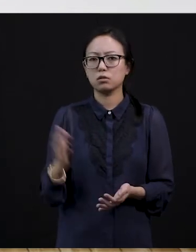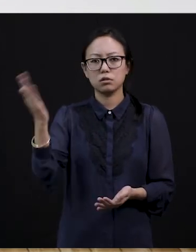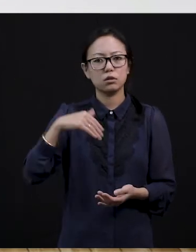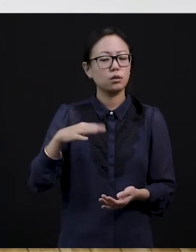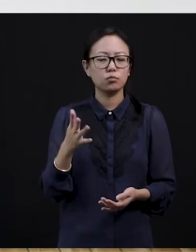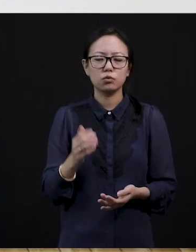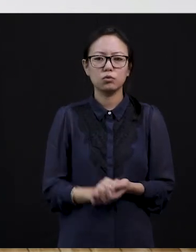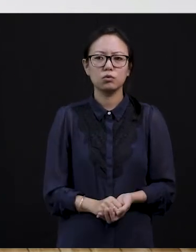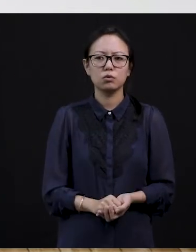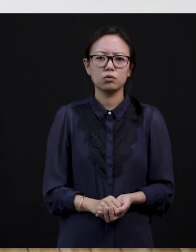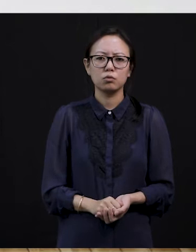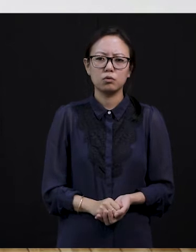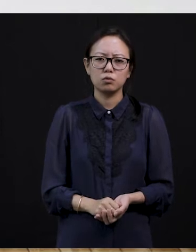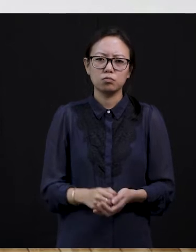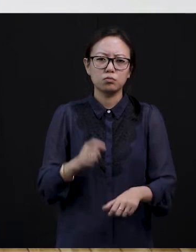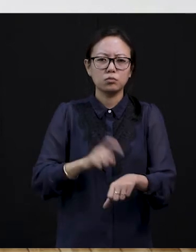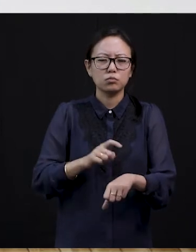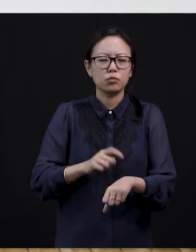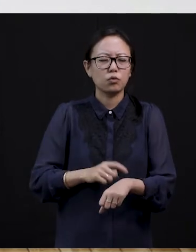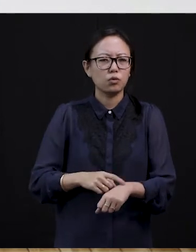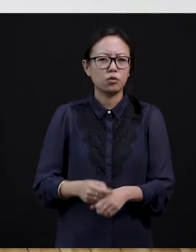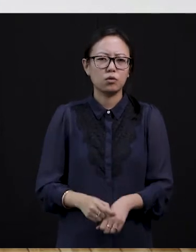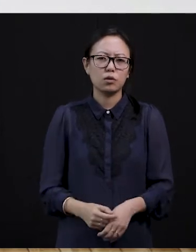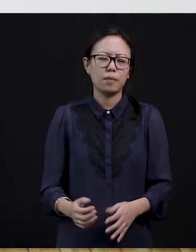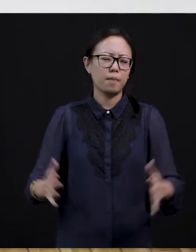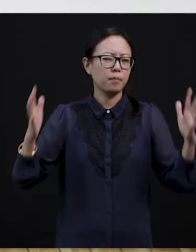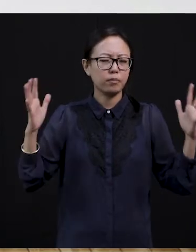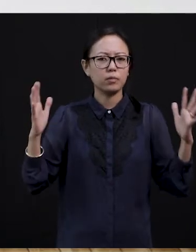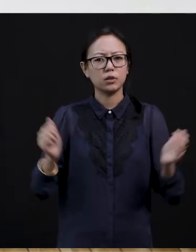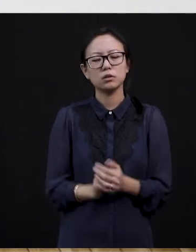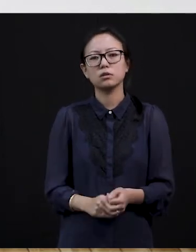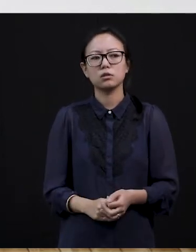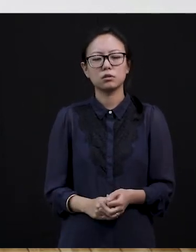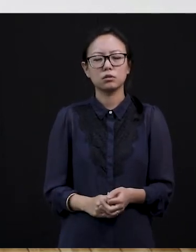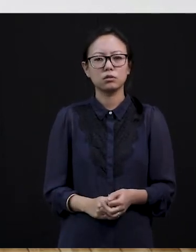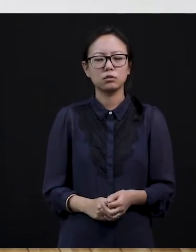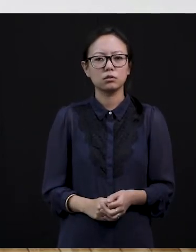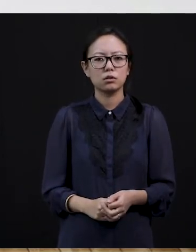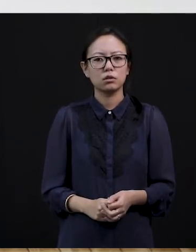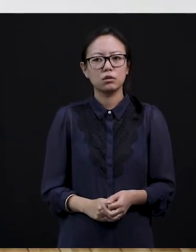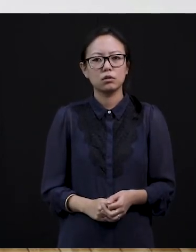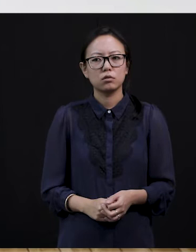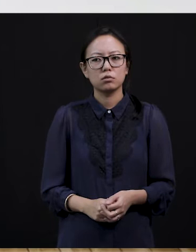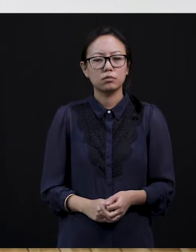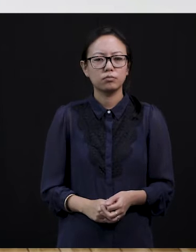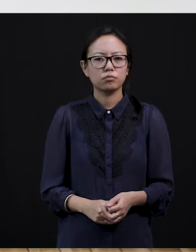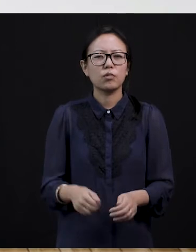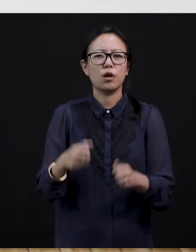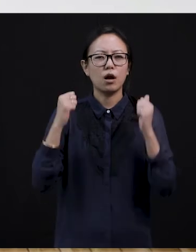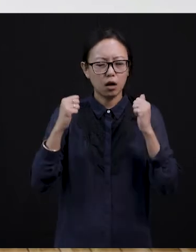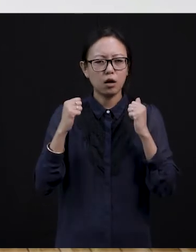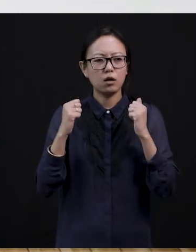of struggle to get what we have, what we enjoy now in present 21st century. So the